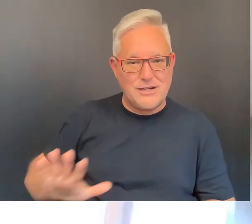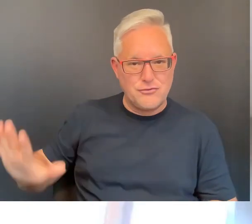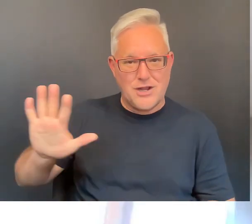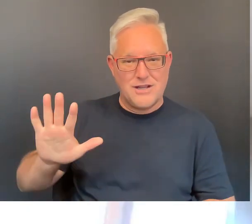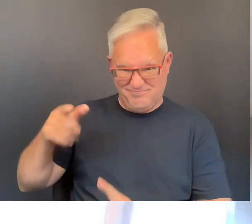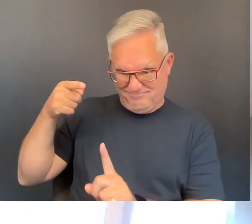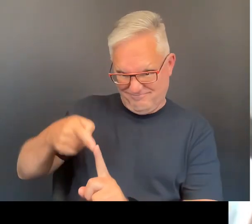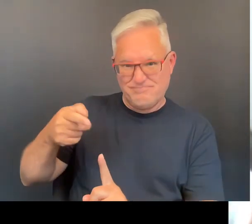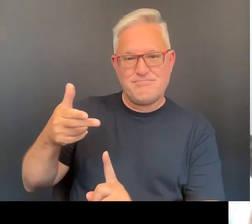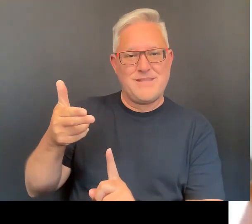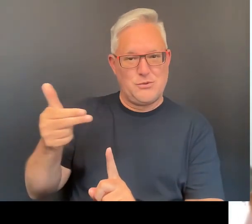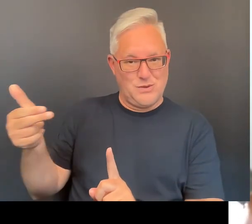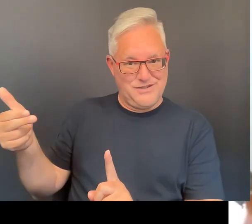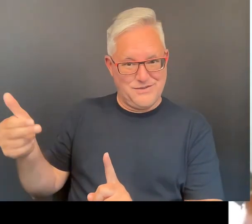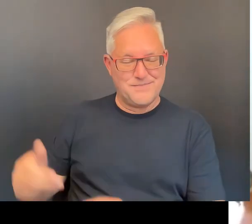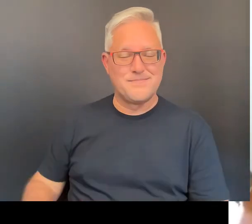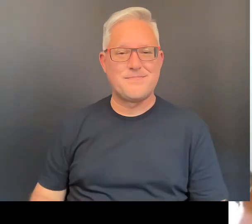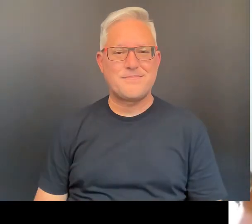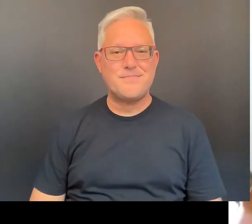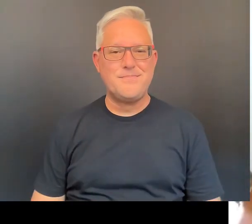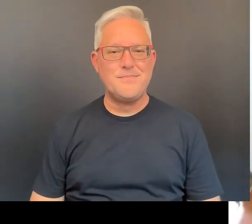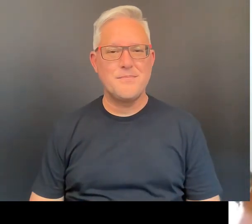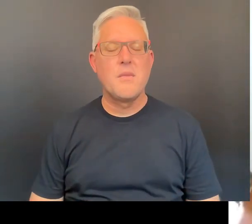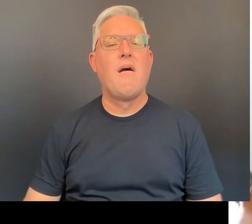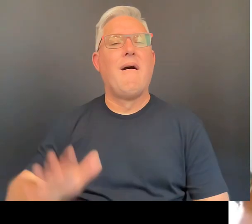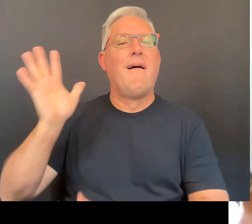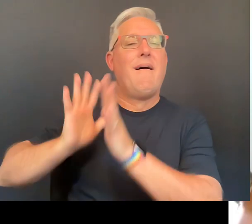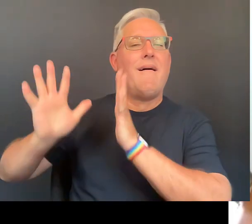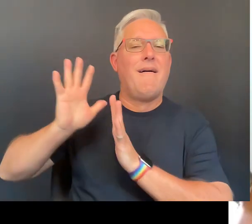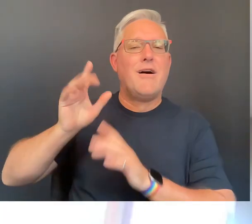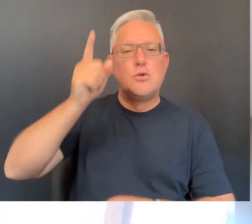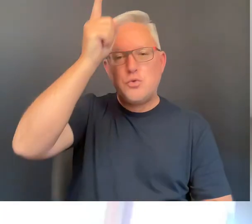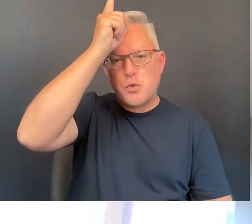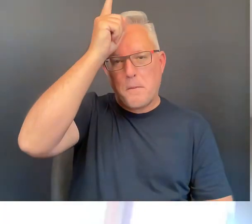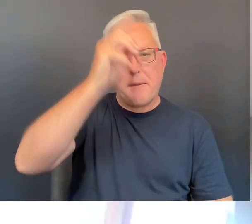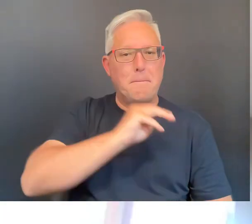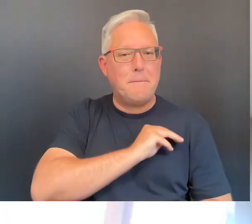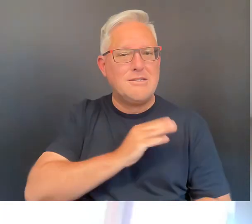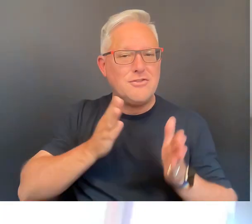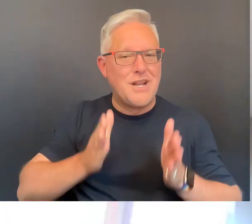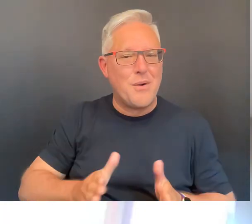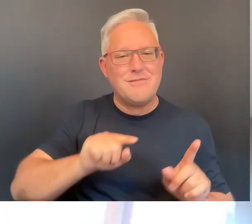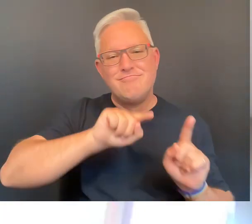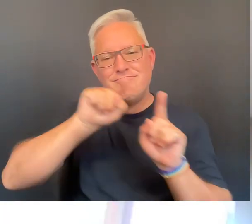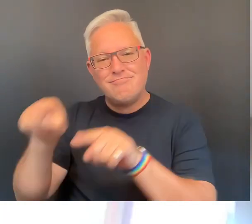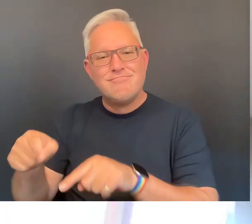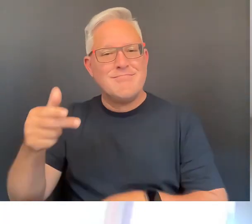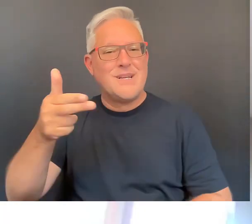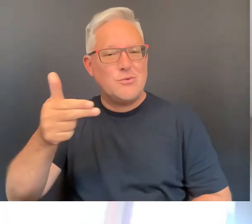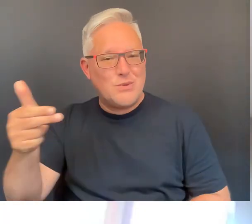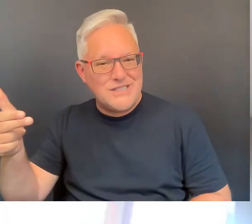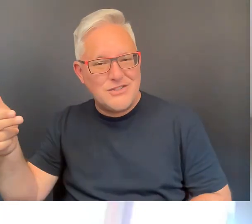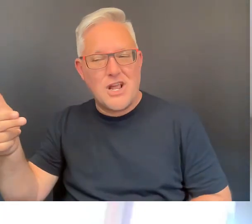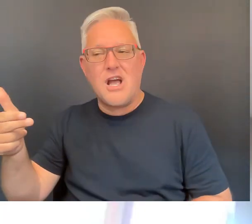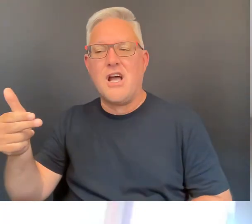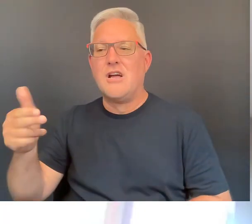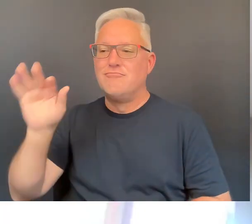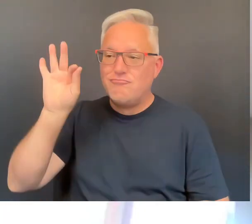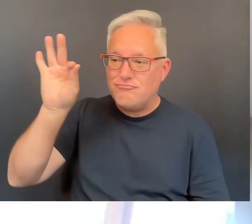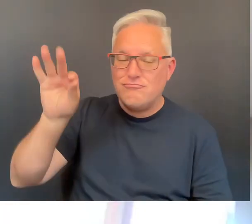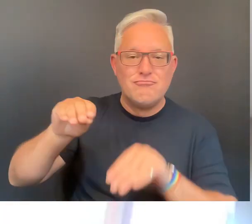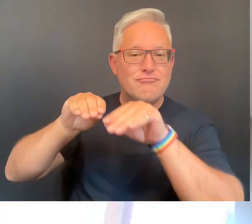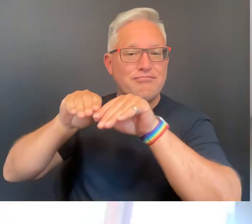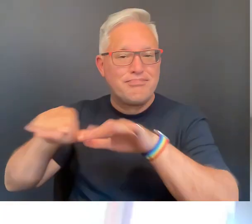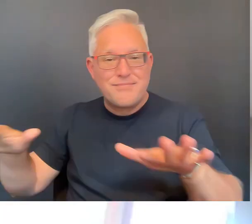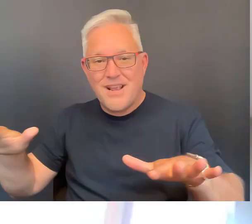in Indonesia. So a German missionary came to Indonesia. And